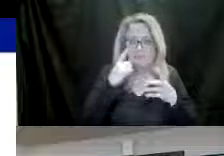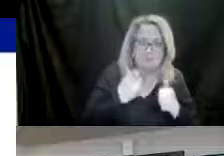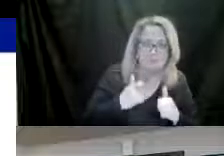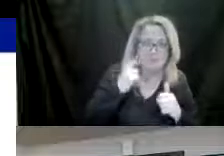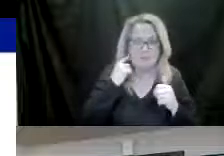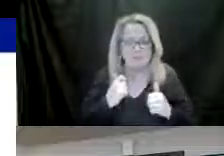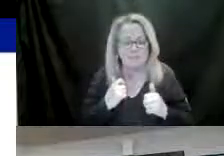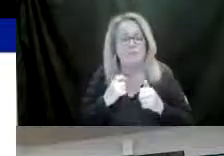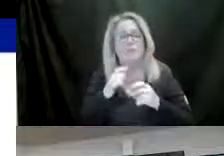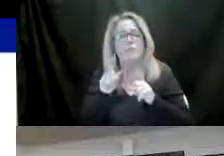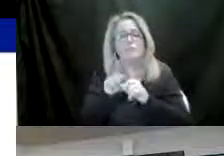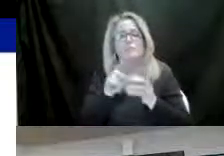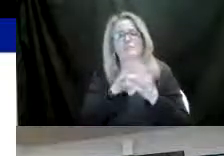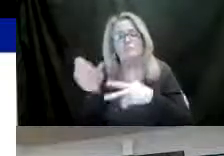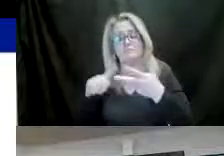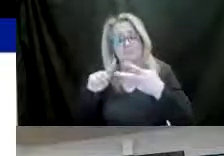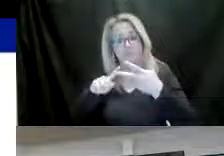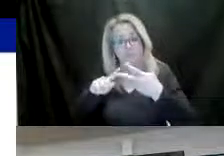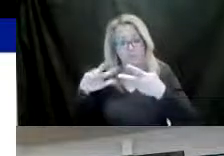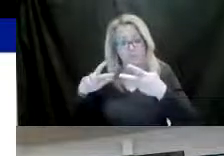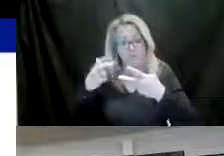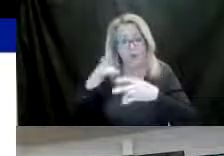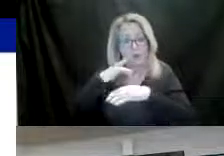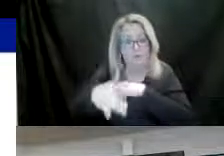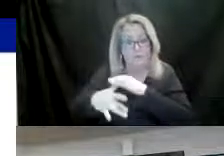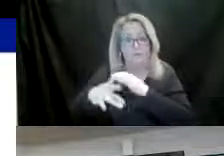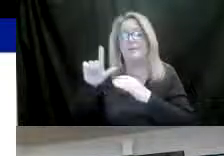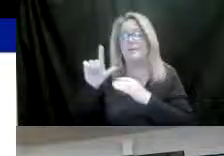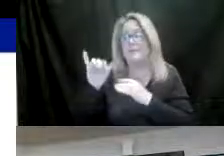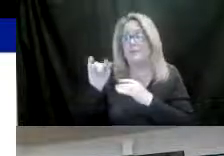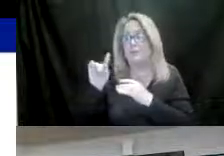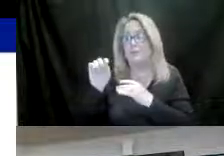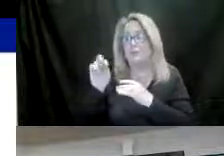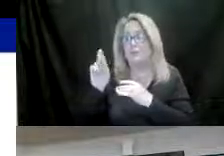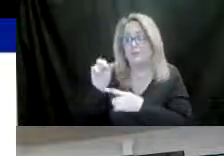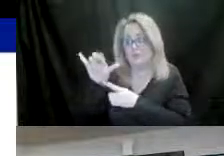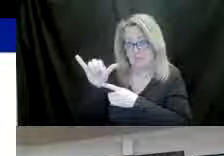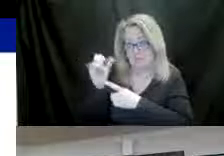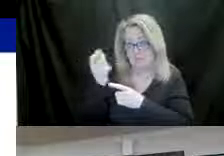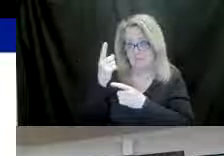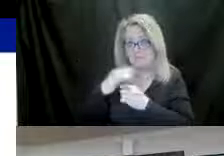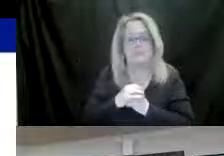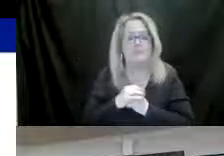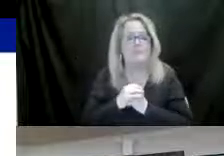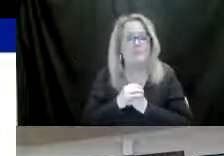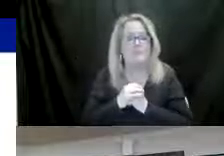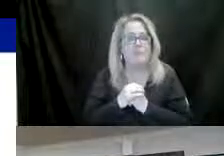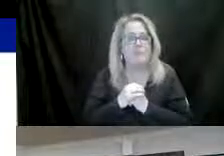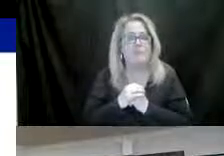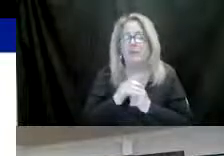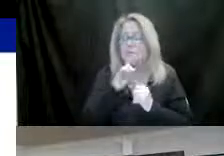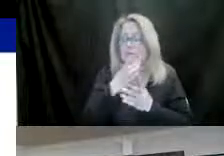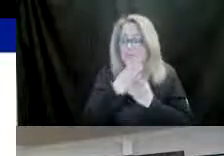early literacy is the third one. So what I thought we would do is start out, because I'm guessing that there are some people in this